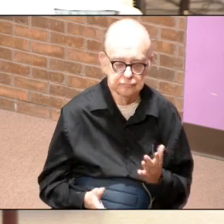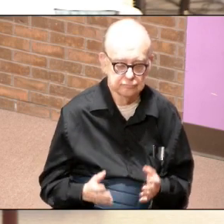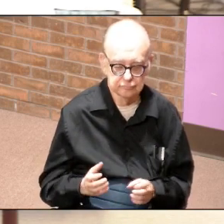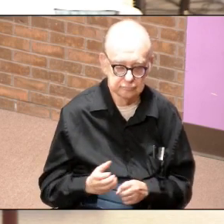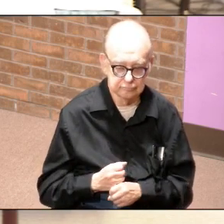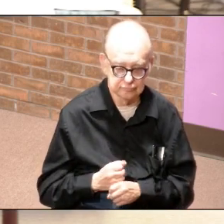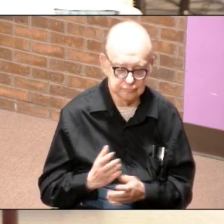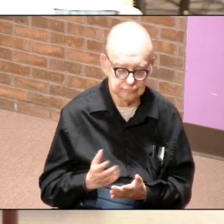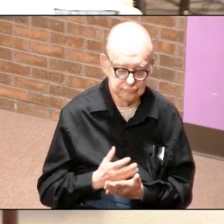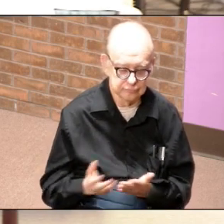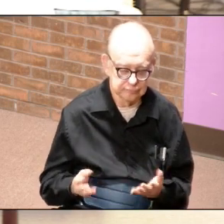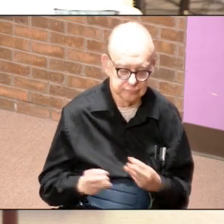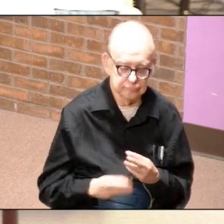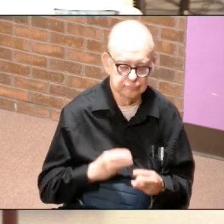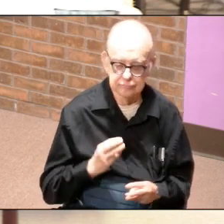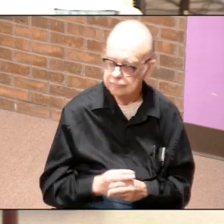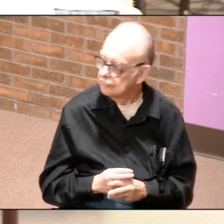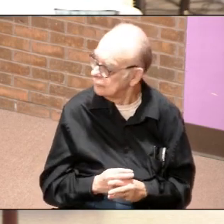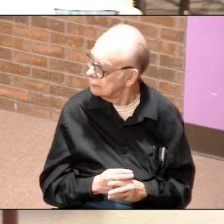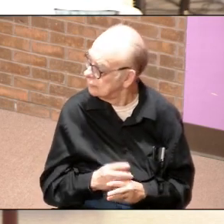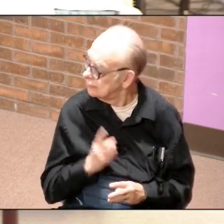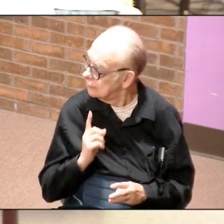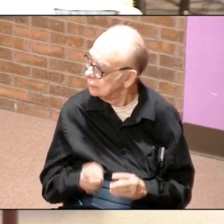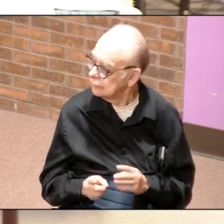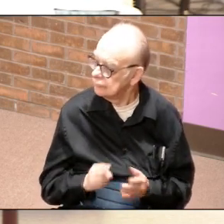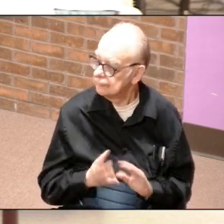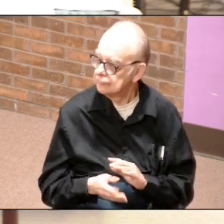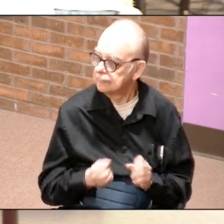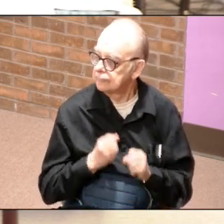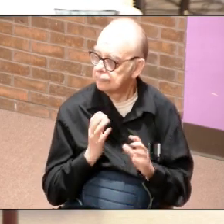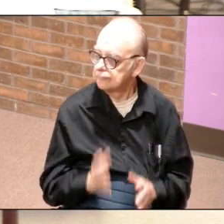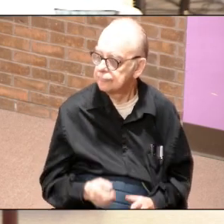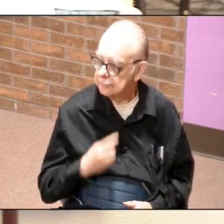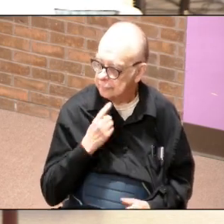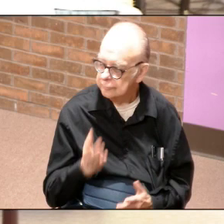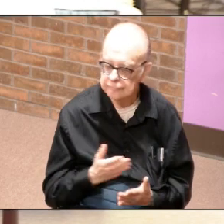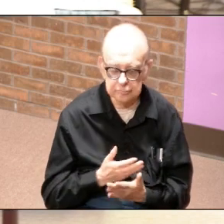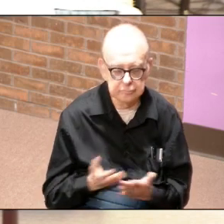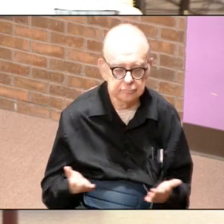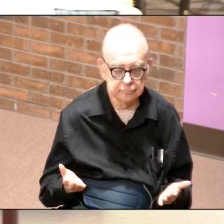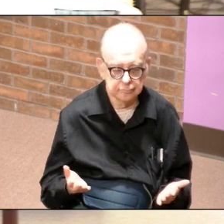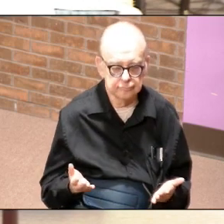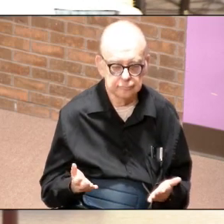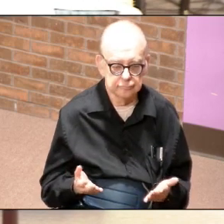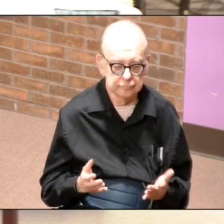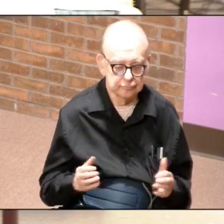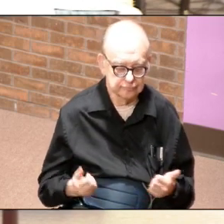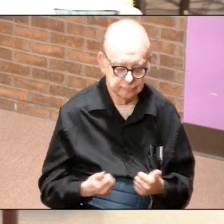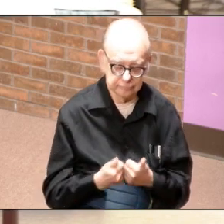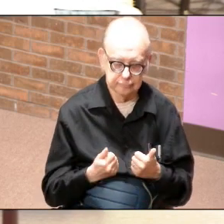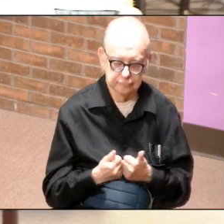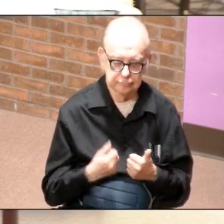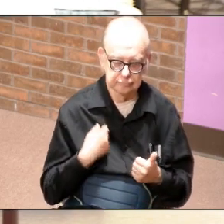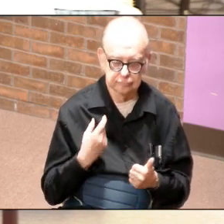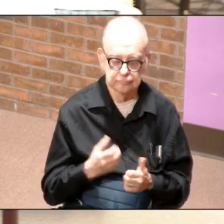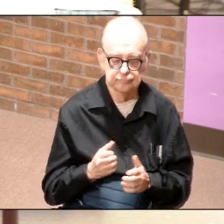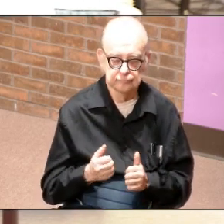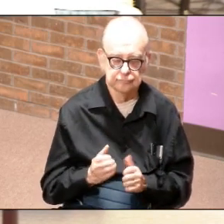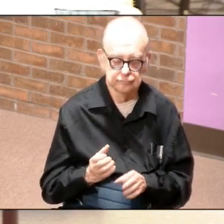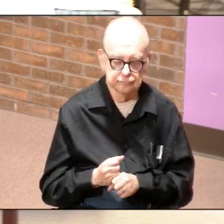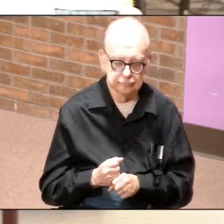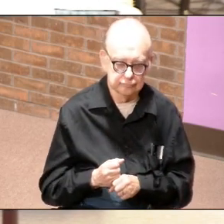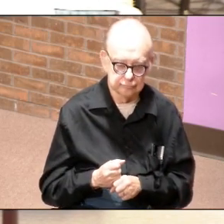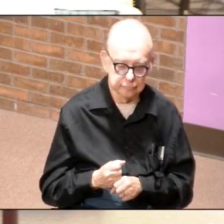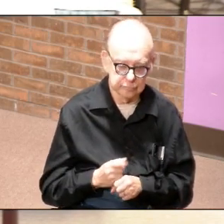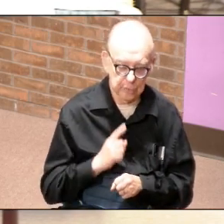gave up some stuff on this world in order to become a winner, but let me tell you something. The trophies that we get are